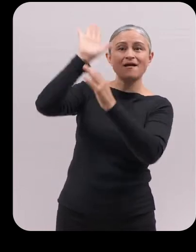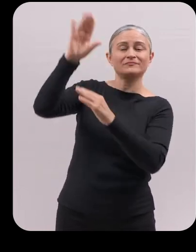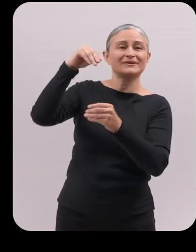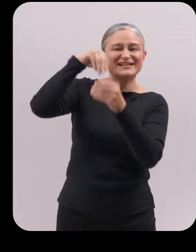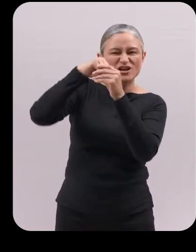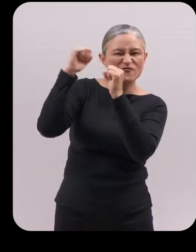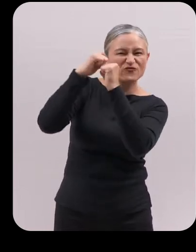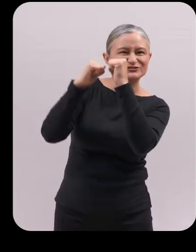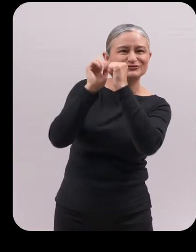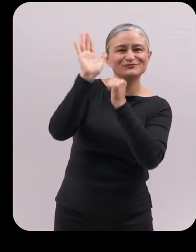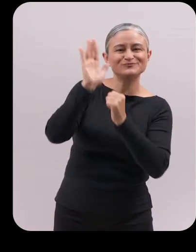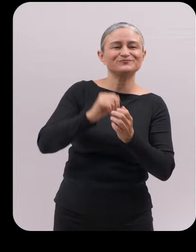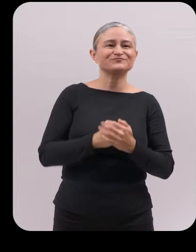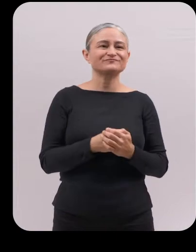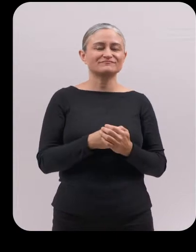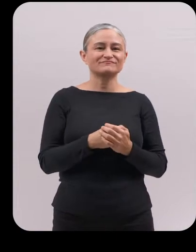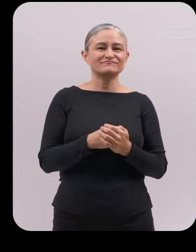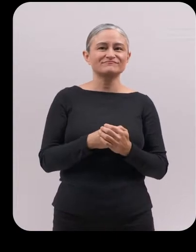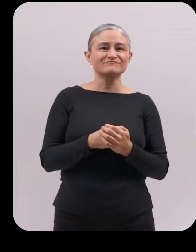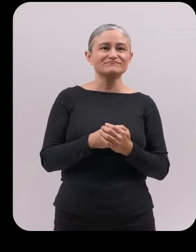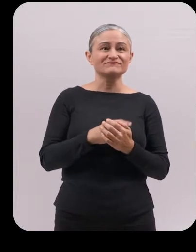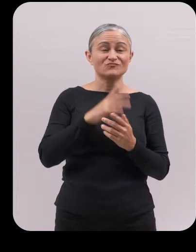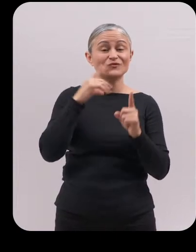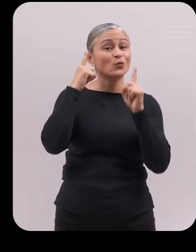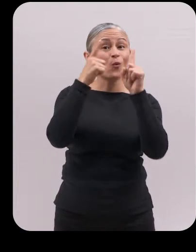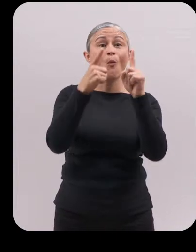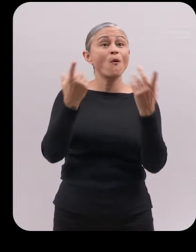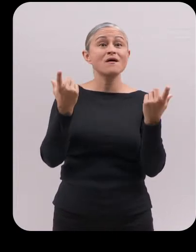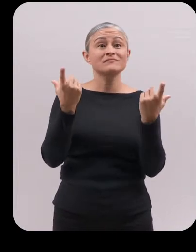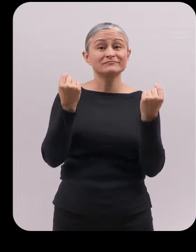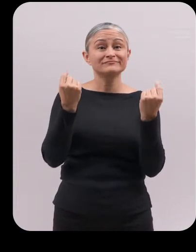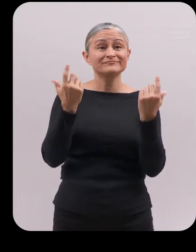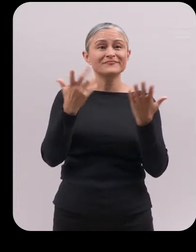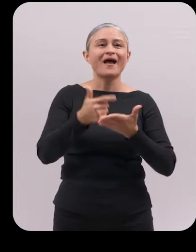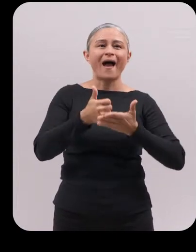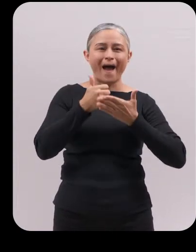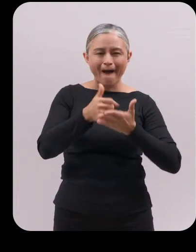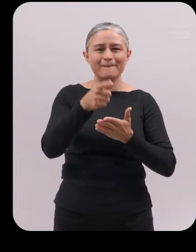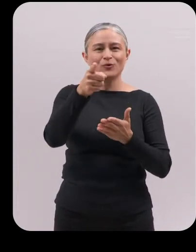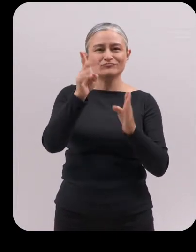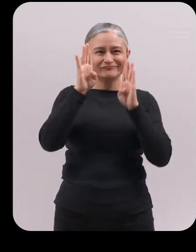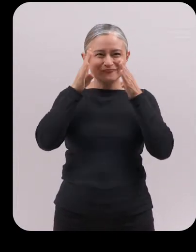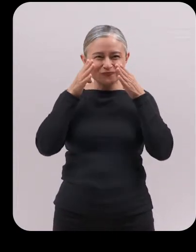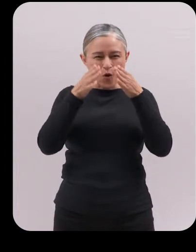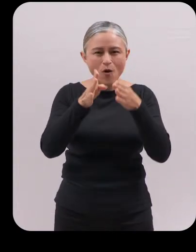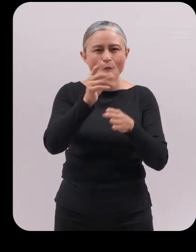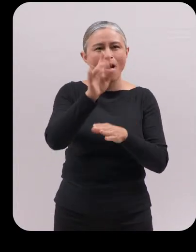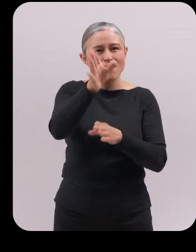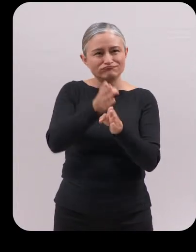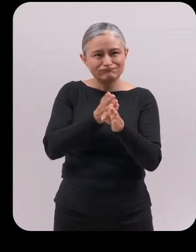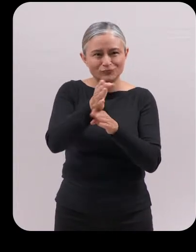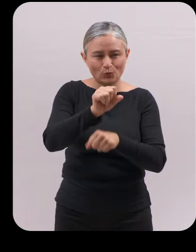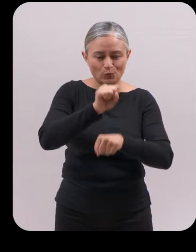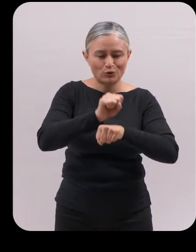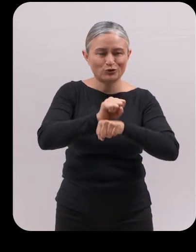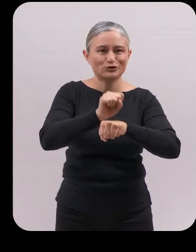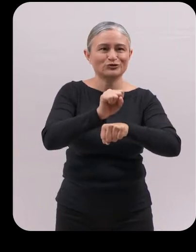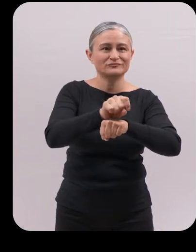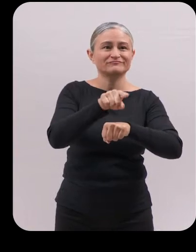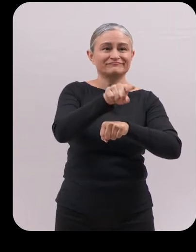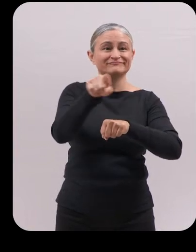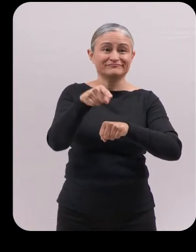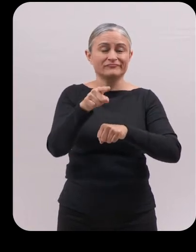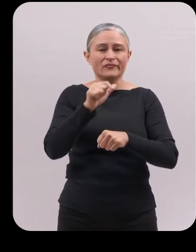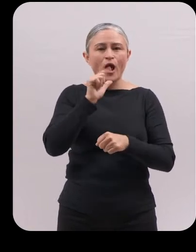infrastructure. Ultimately, it's about helping you to stay focused on what you want to